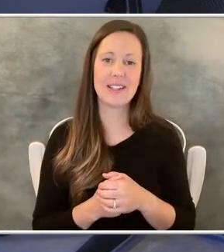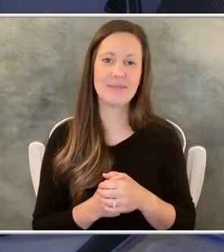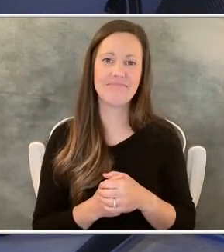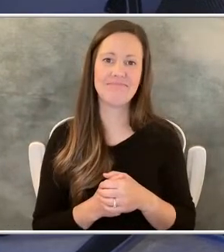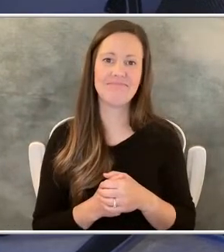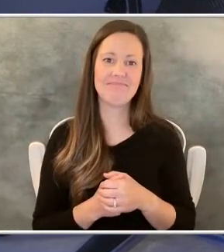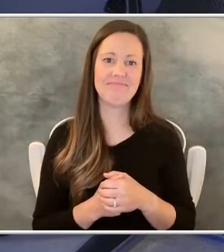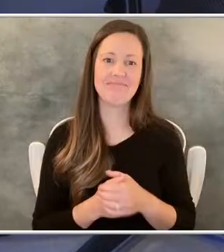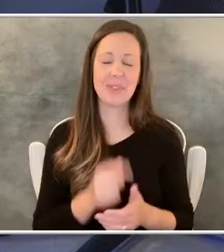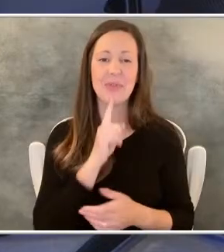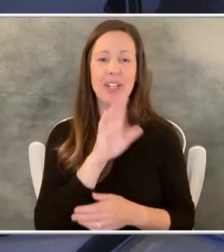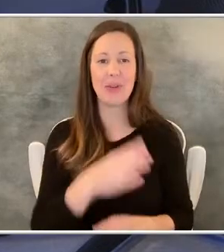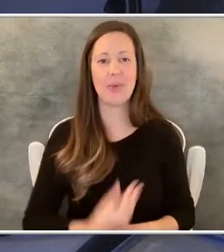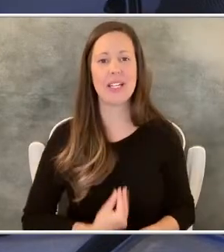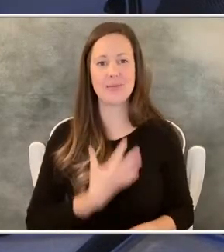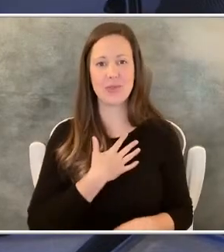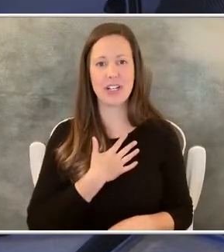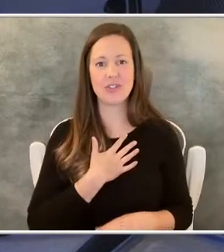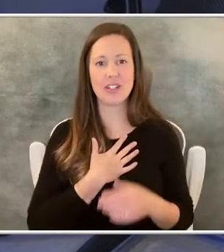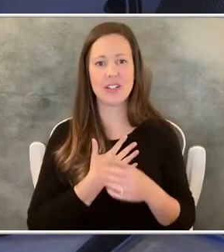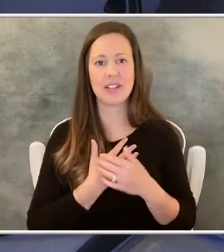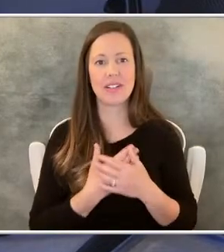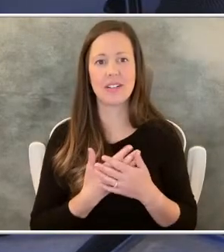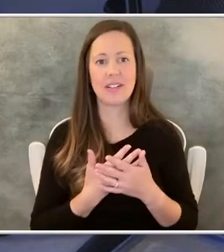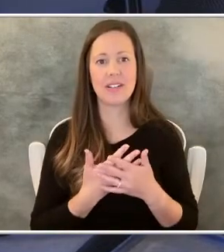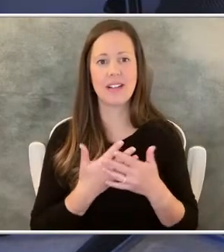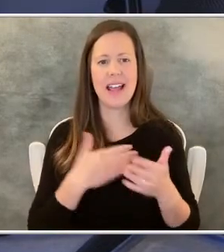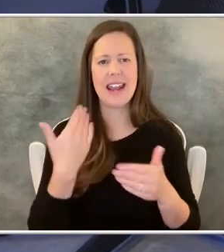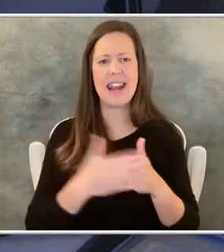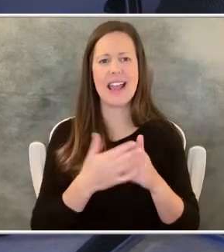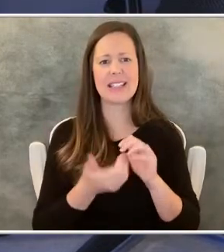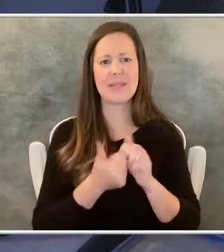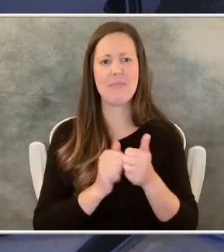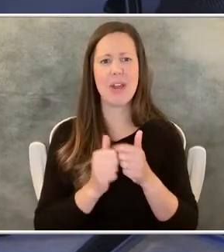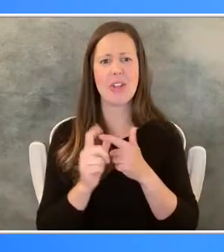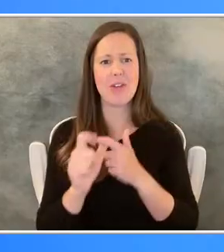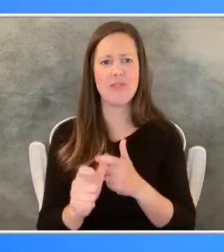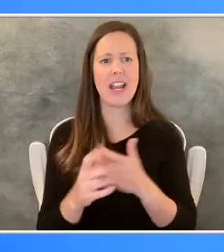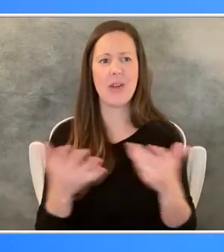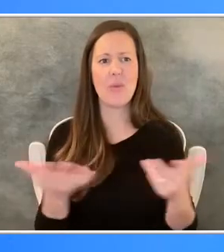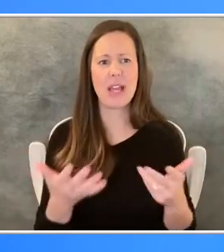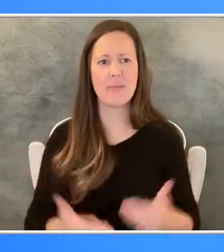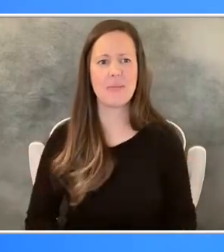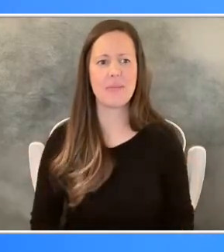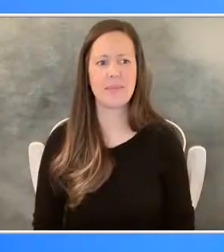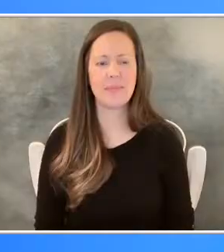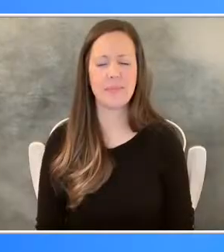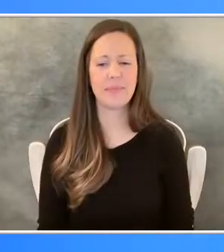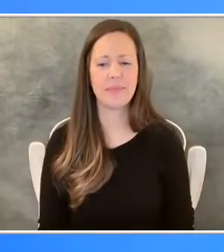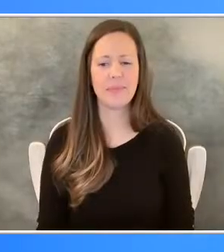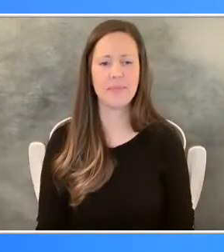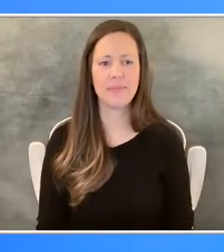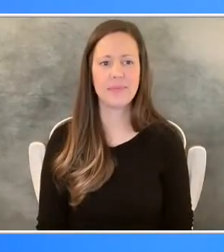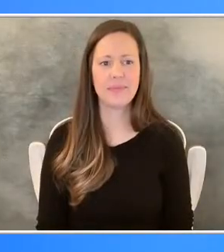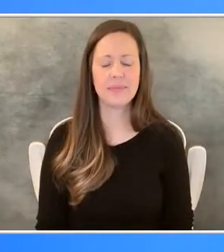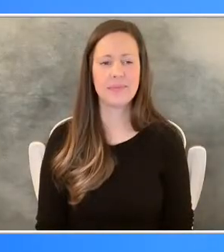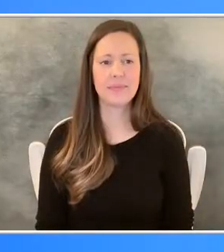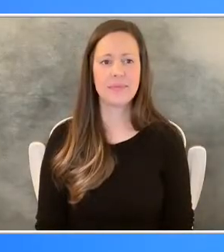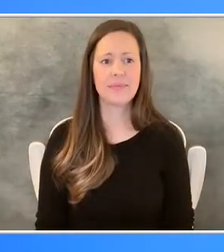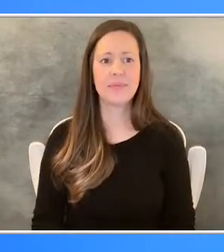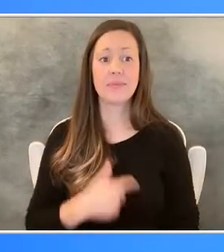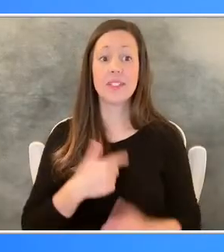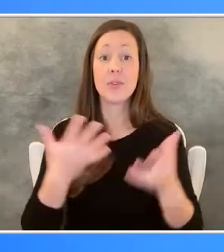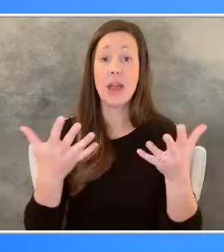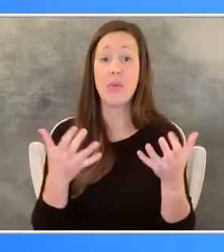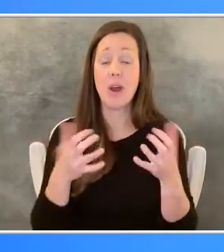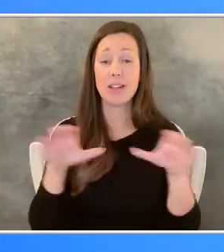your inspiration. What is the next marathon you're running? So I want to do the Tokyo Marathon.